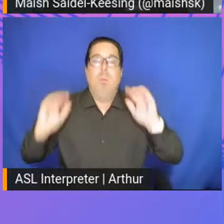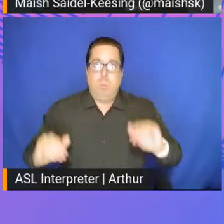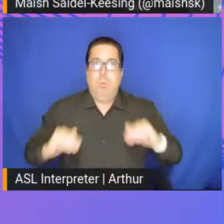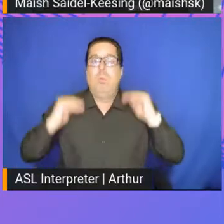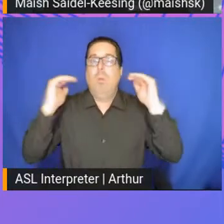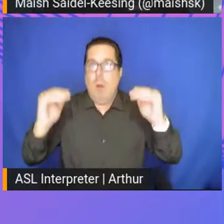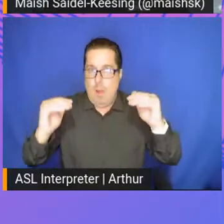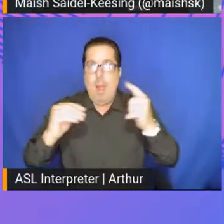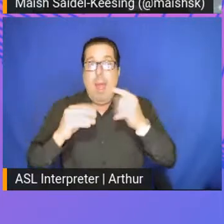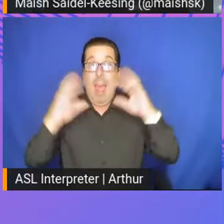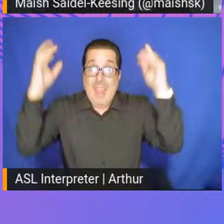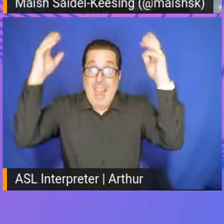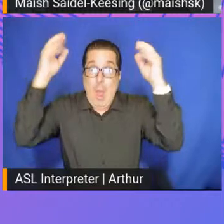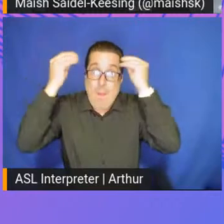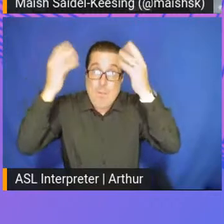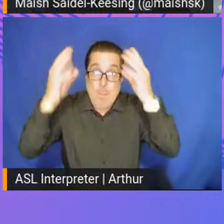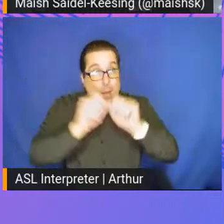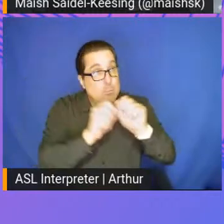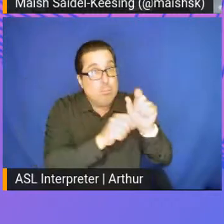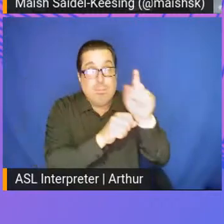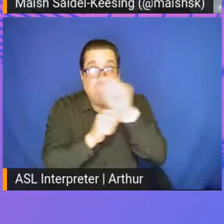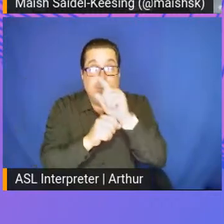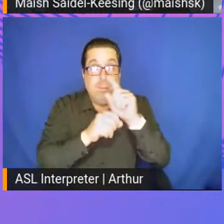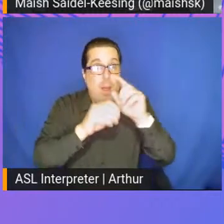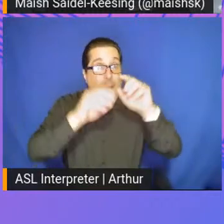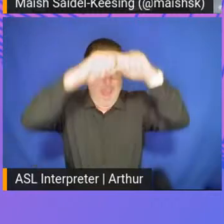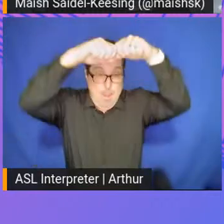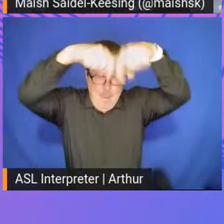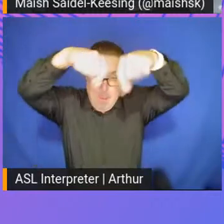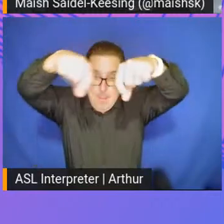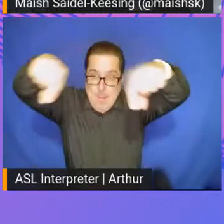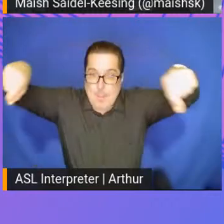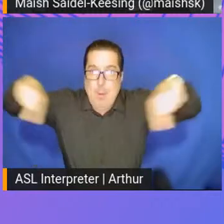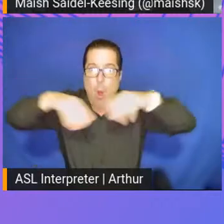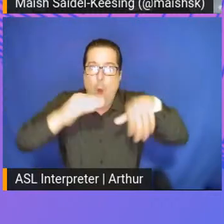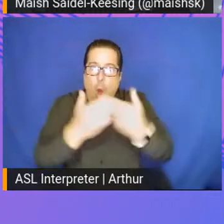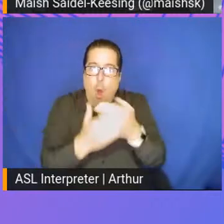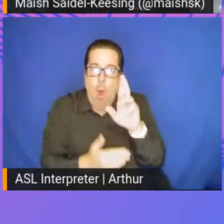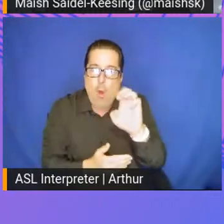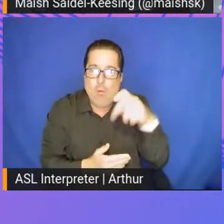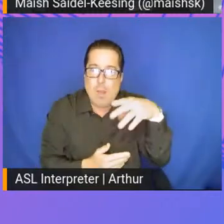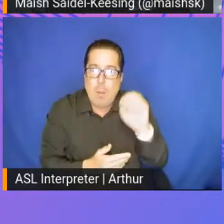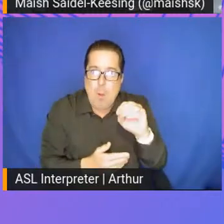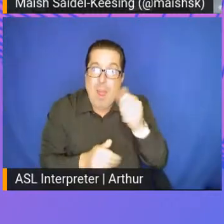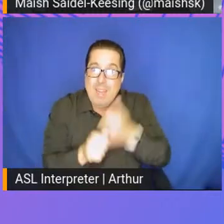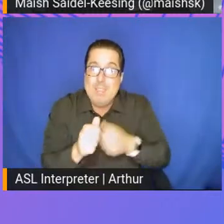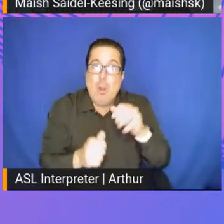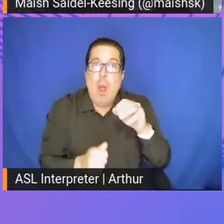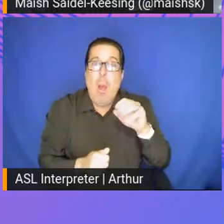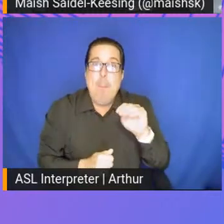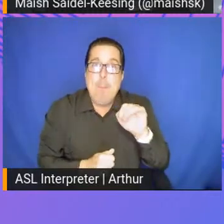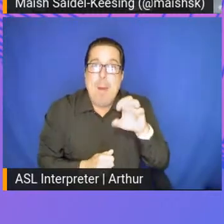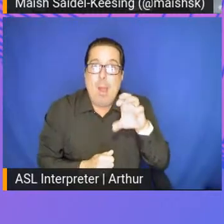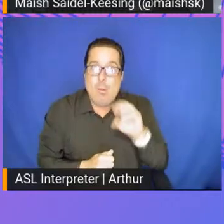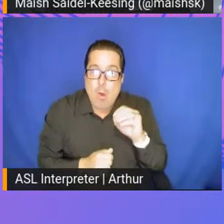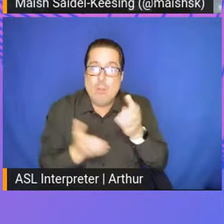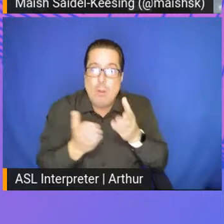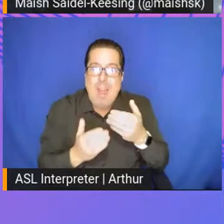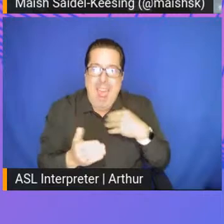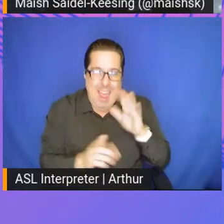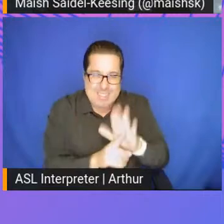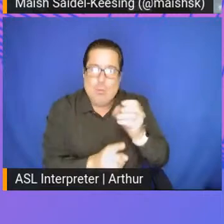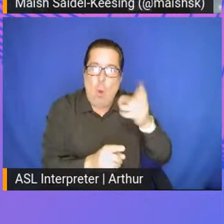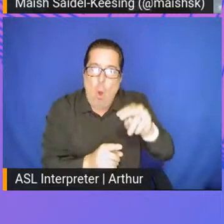CloudFormation into all of these different repos. Each microservice had its own repo. Each repo had its